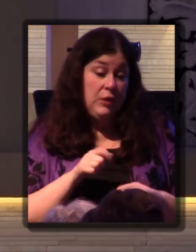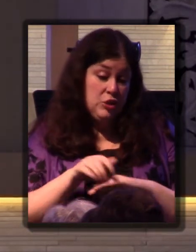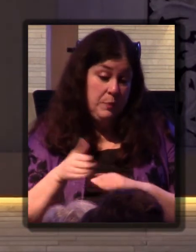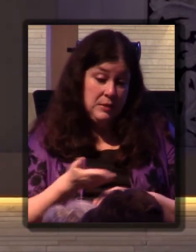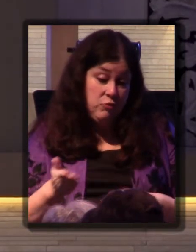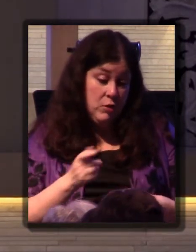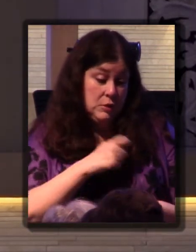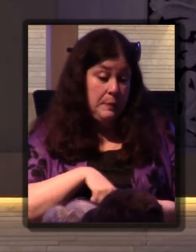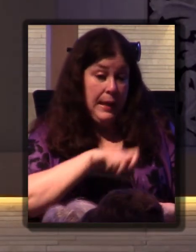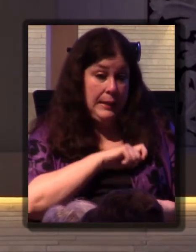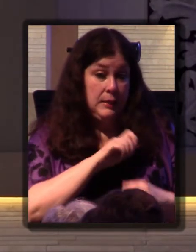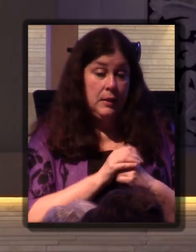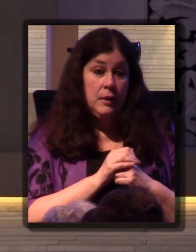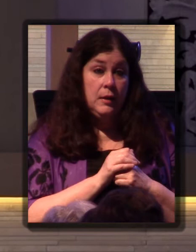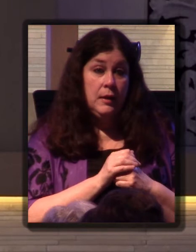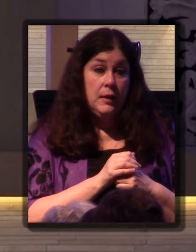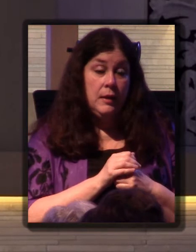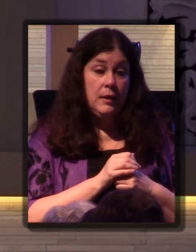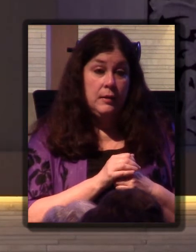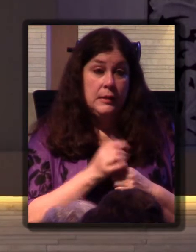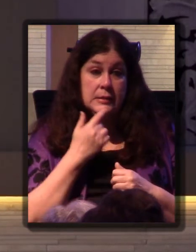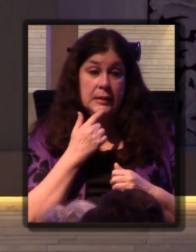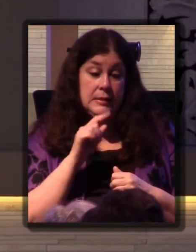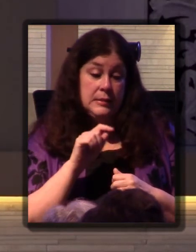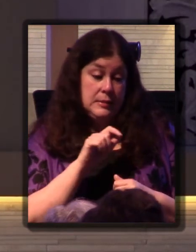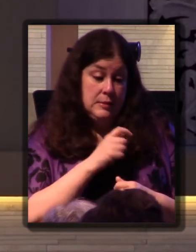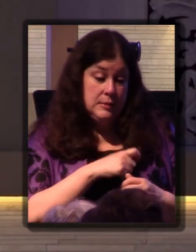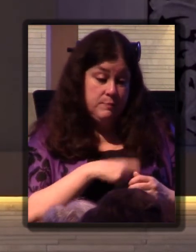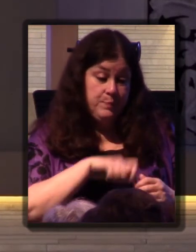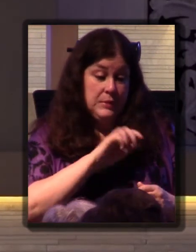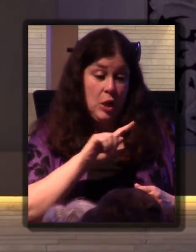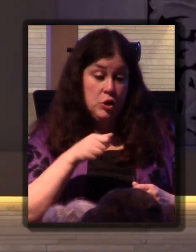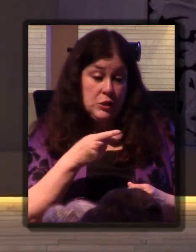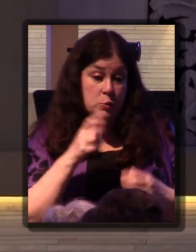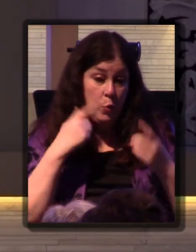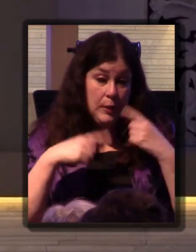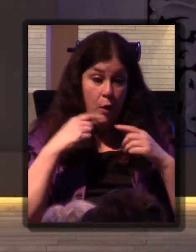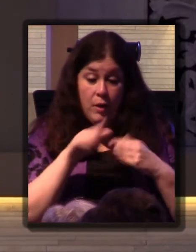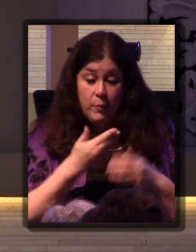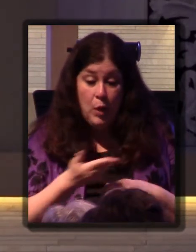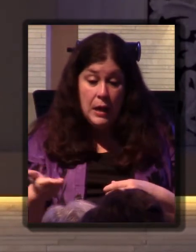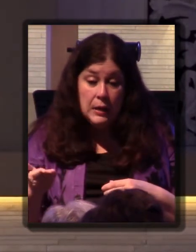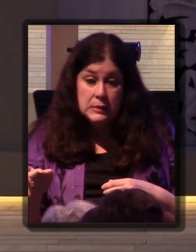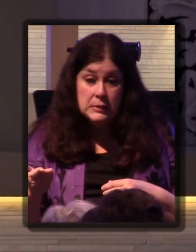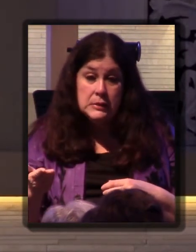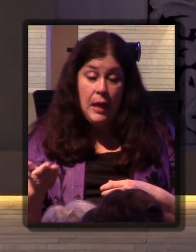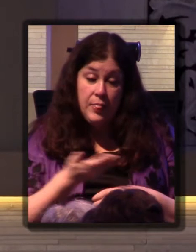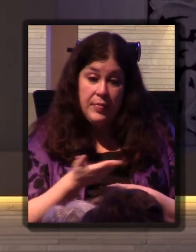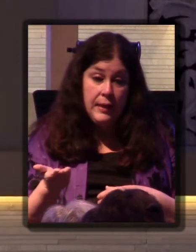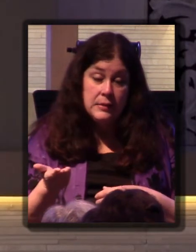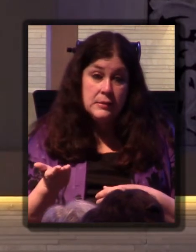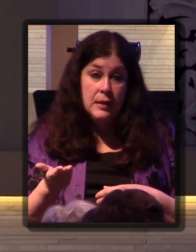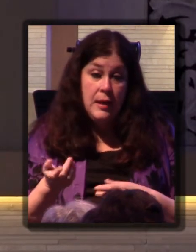Spain. And the oracle says that Tarshish is going to weep because all of the products and